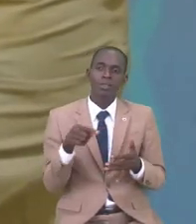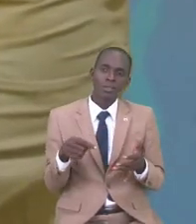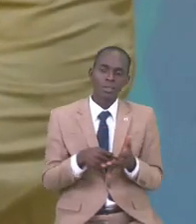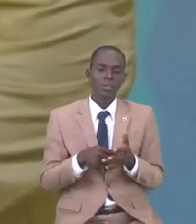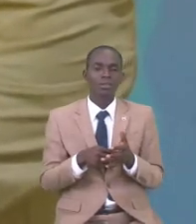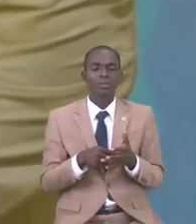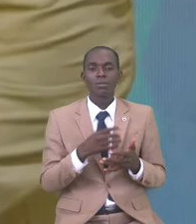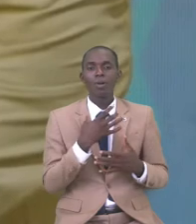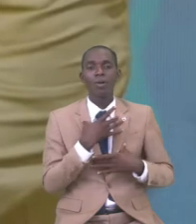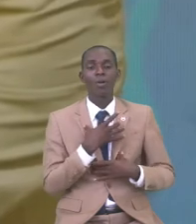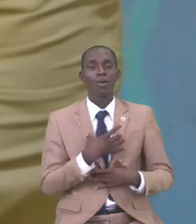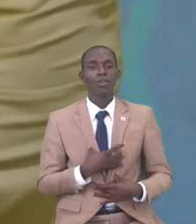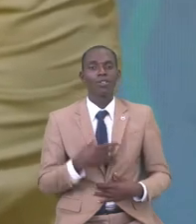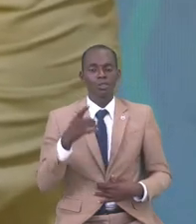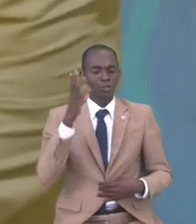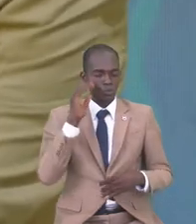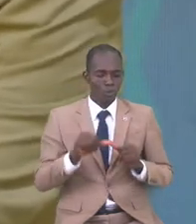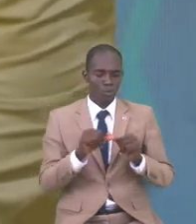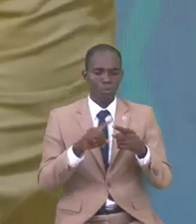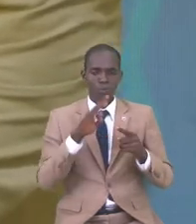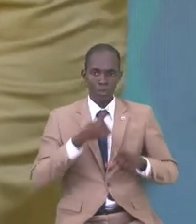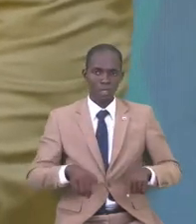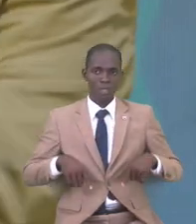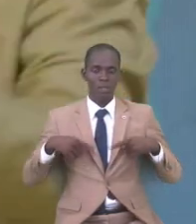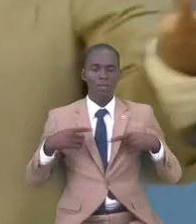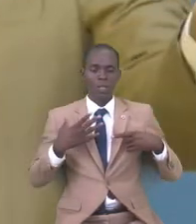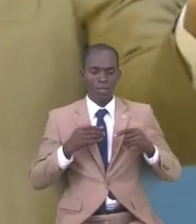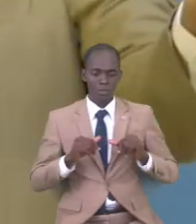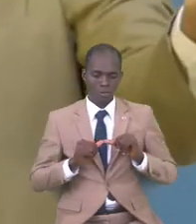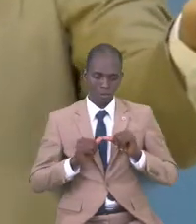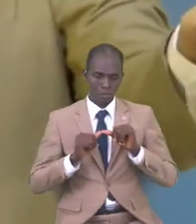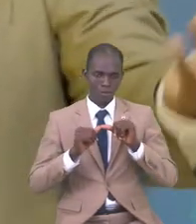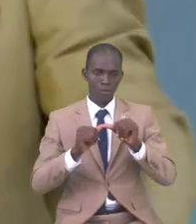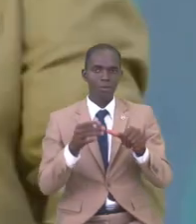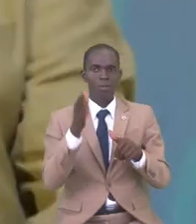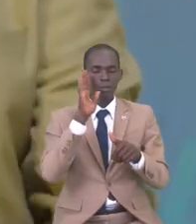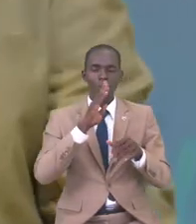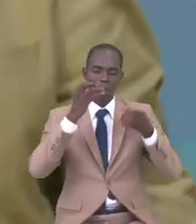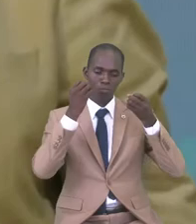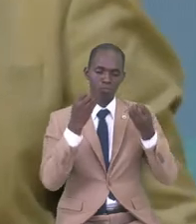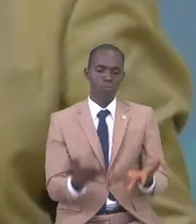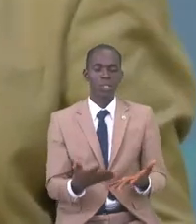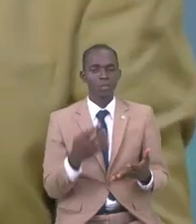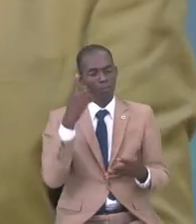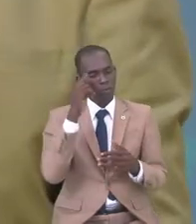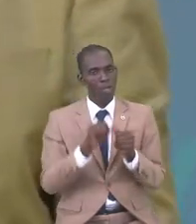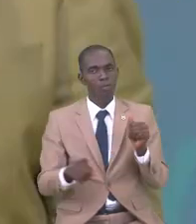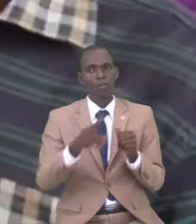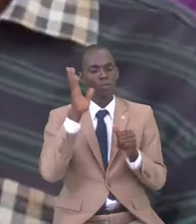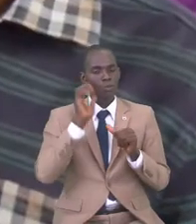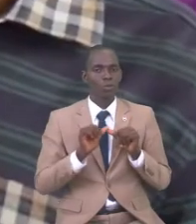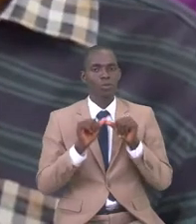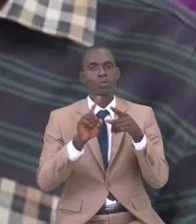famine, you remain alive, and then on, there will be plenty for everybody, you'll keep